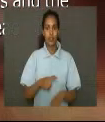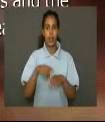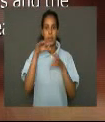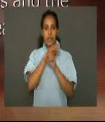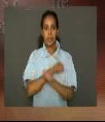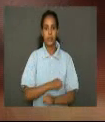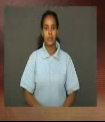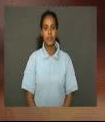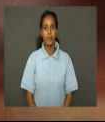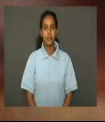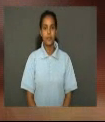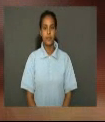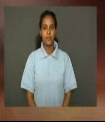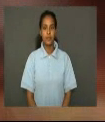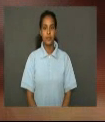Time's up!